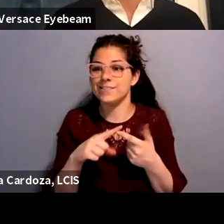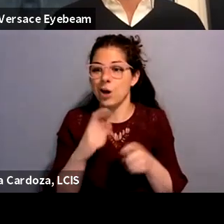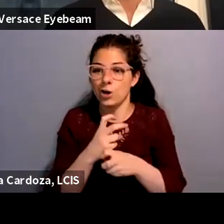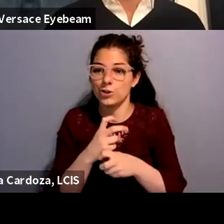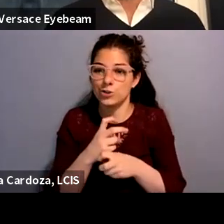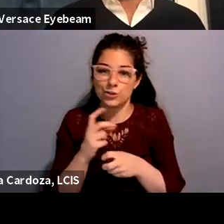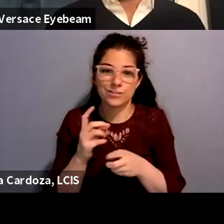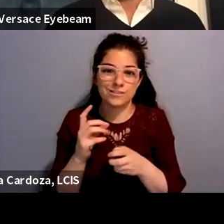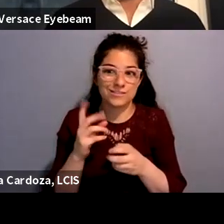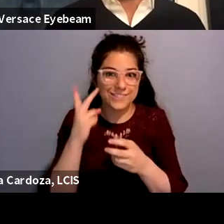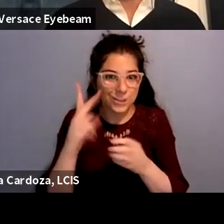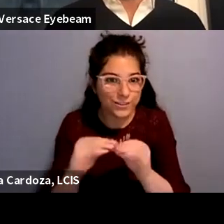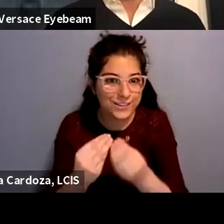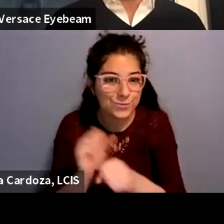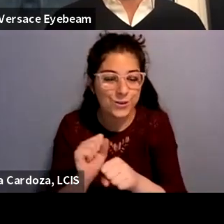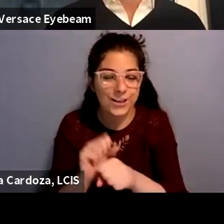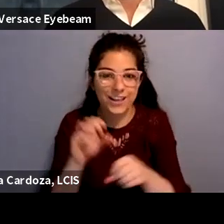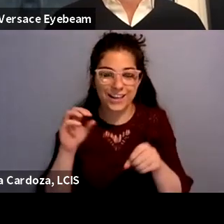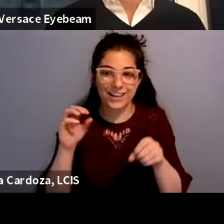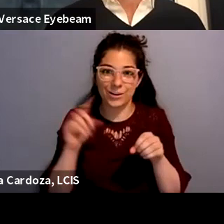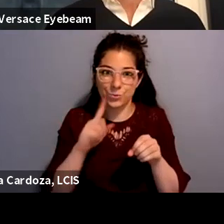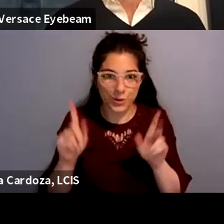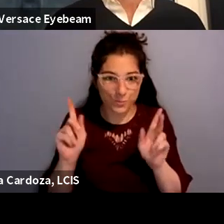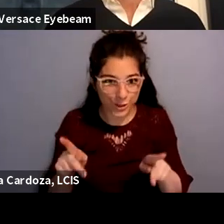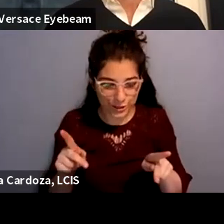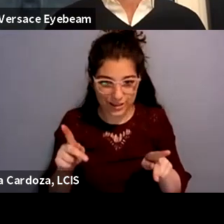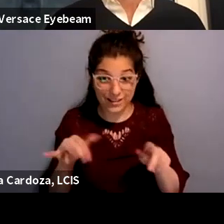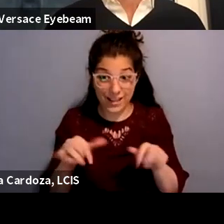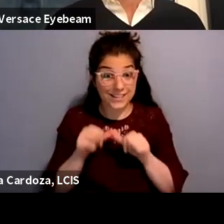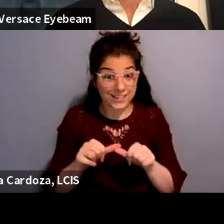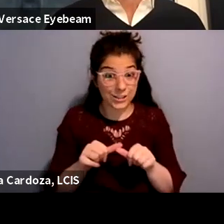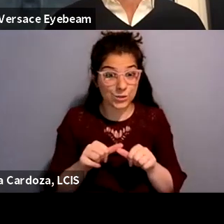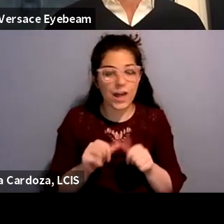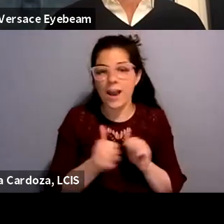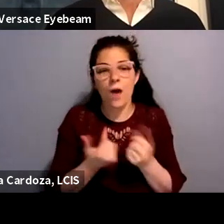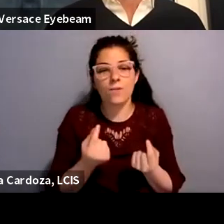flesh or see the organization's work in person? Has that continued and how?